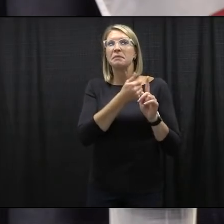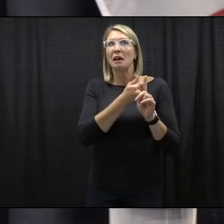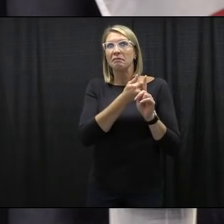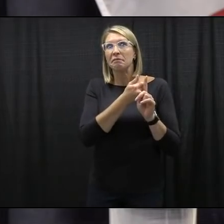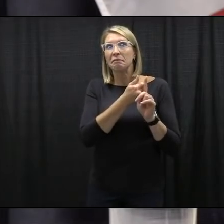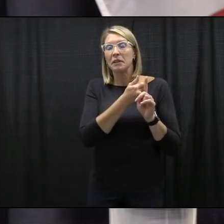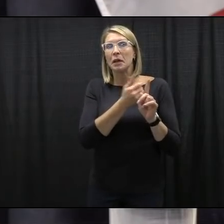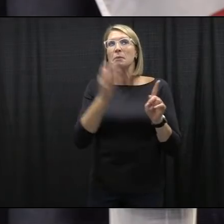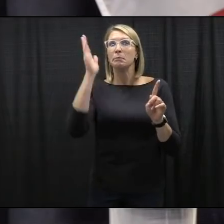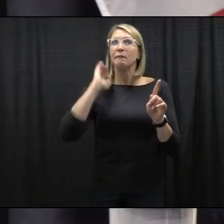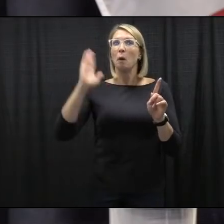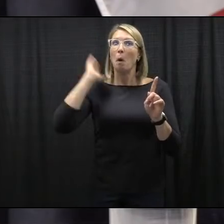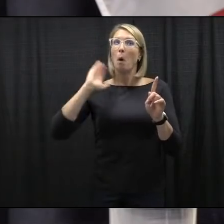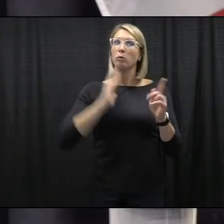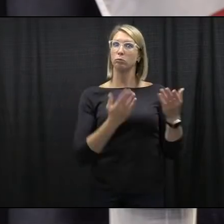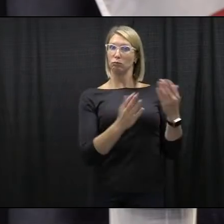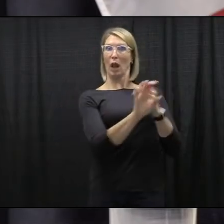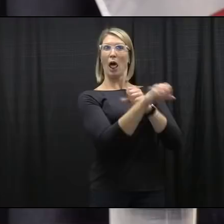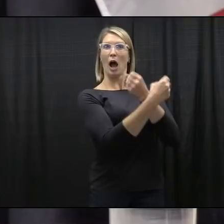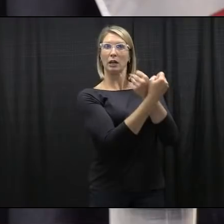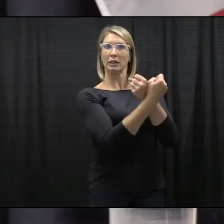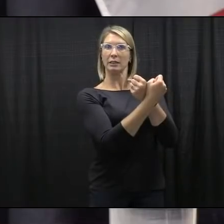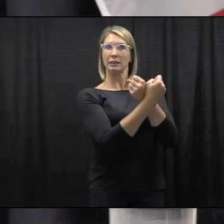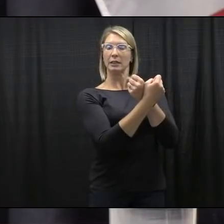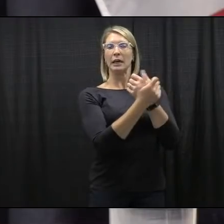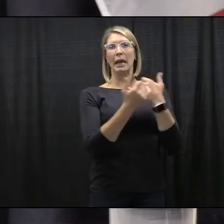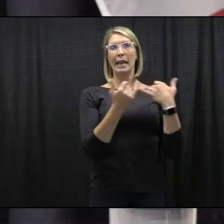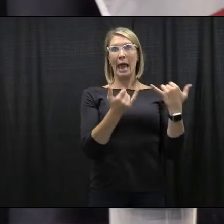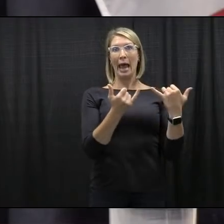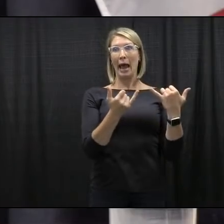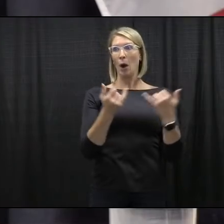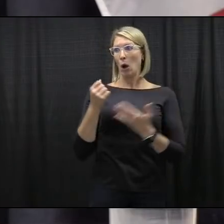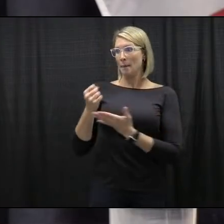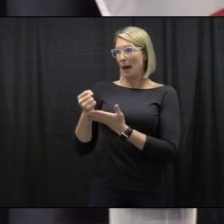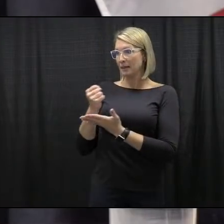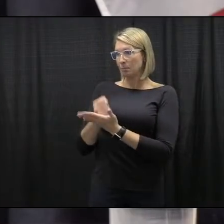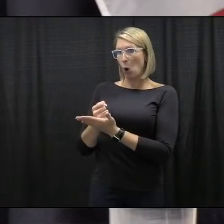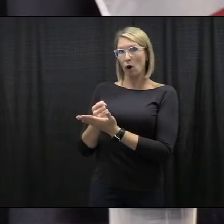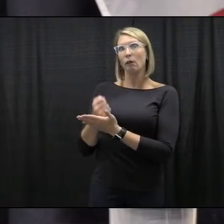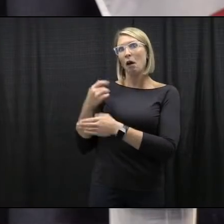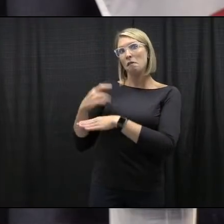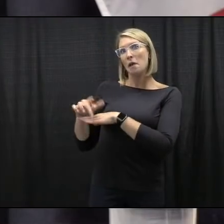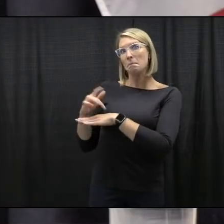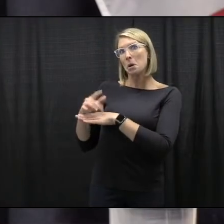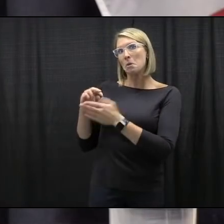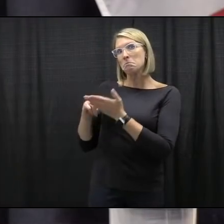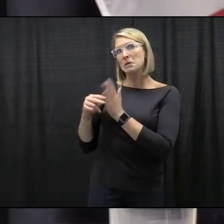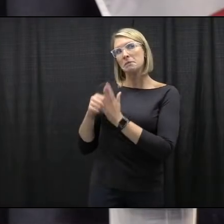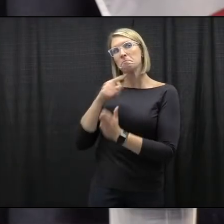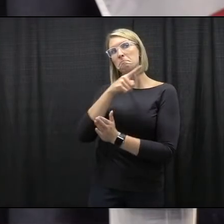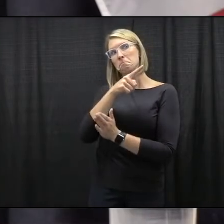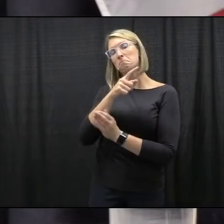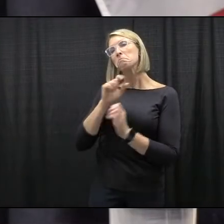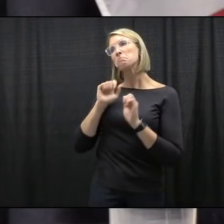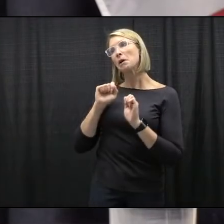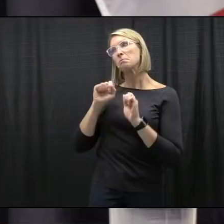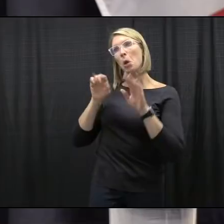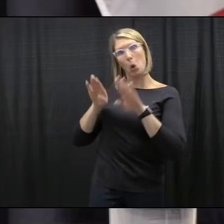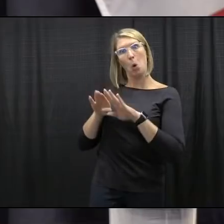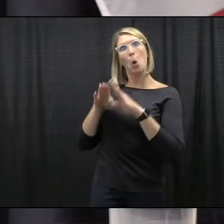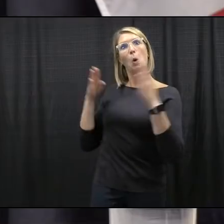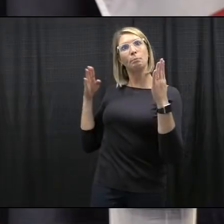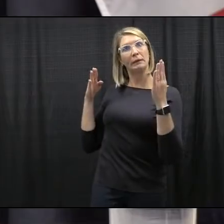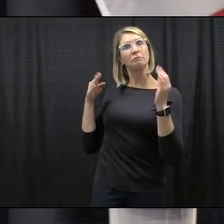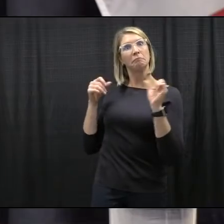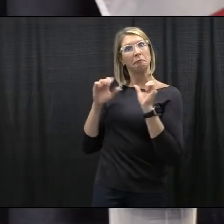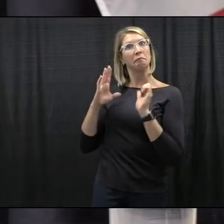closed under previous SMOs to proceed. Those circumstances would obviously be clarified in an SMO, and there